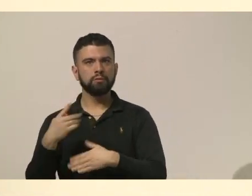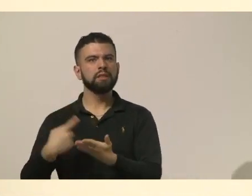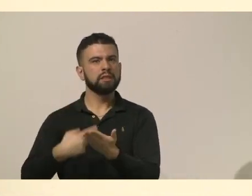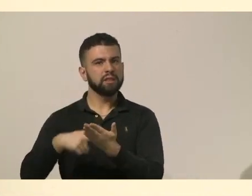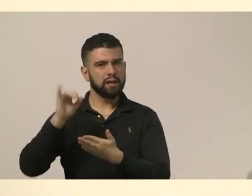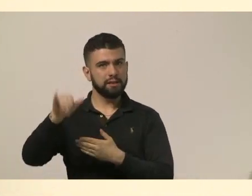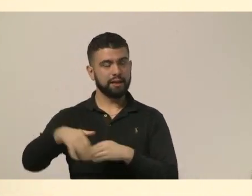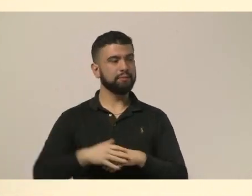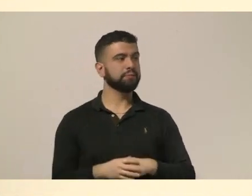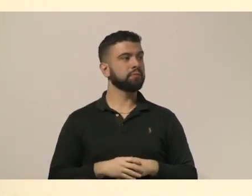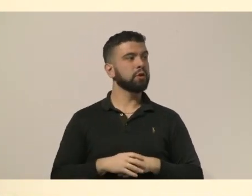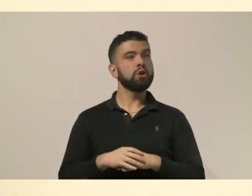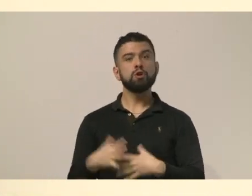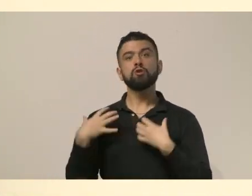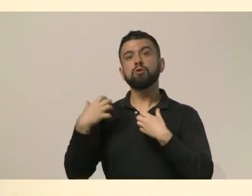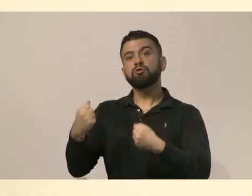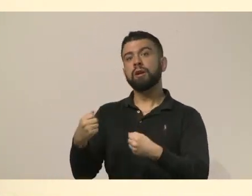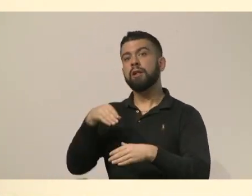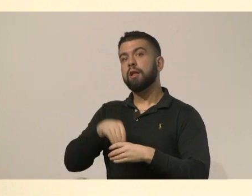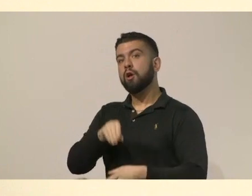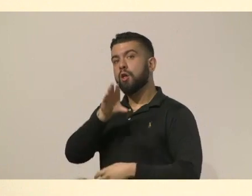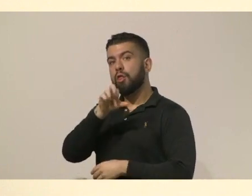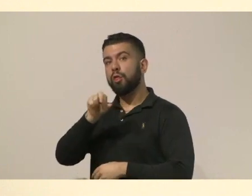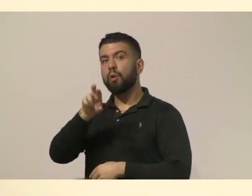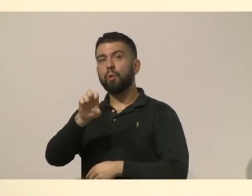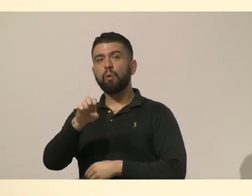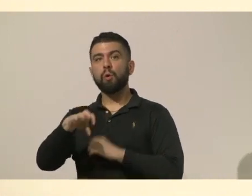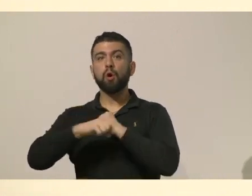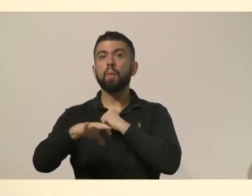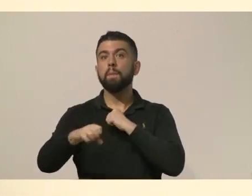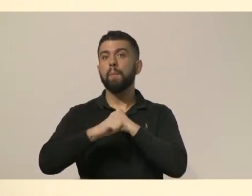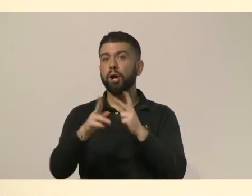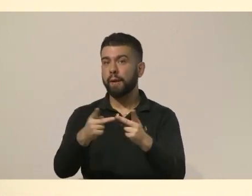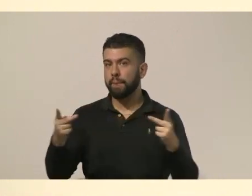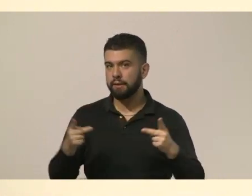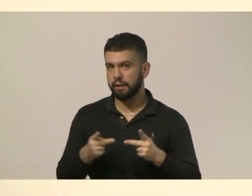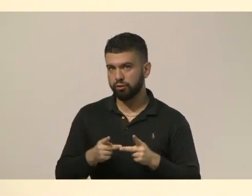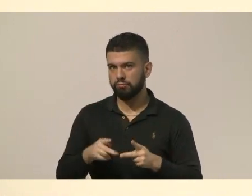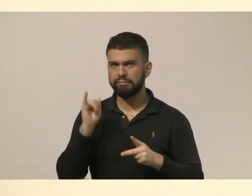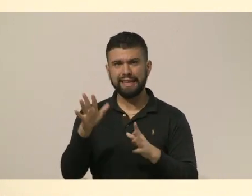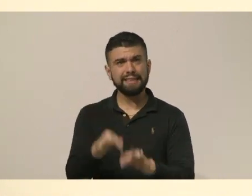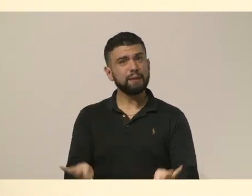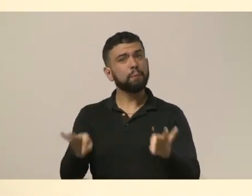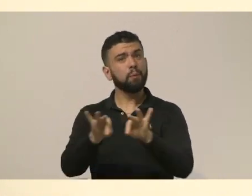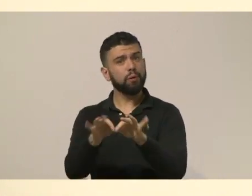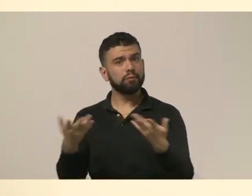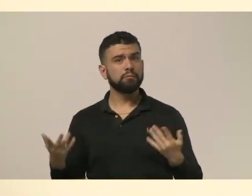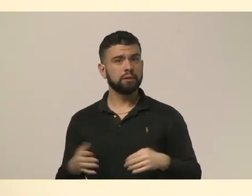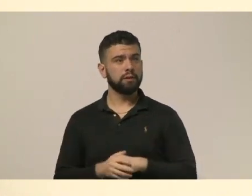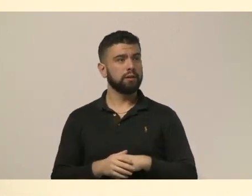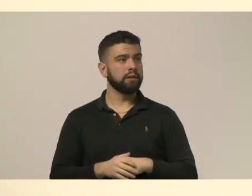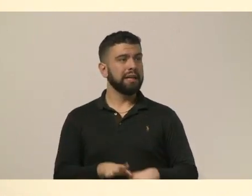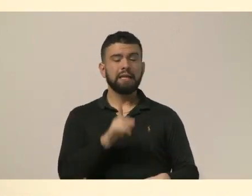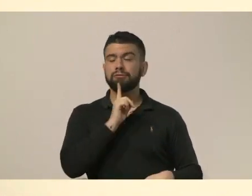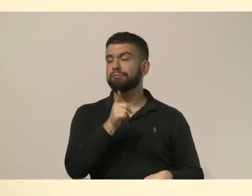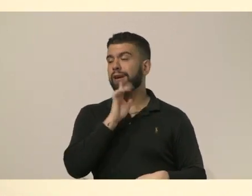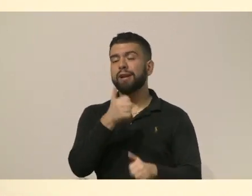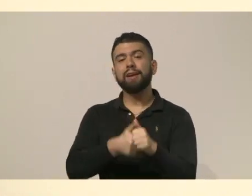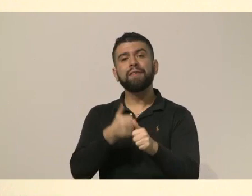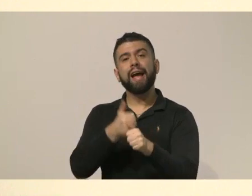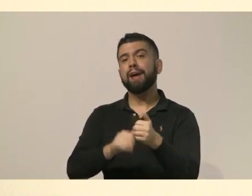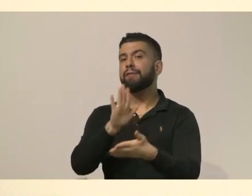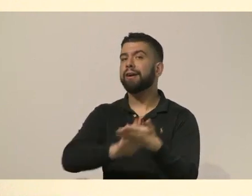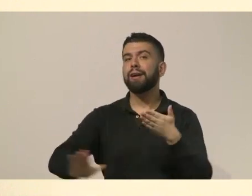Strengthening our core market positions. This is important to us. It's a reality at every college, but there